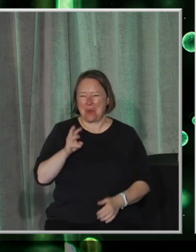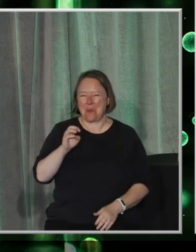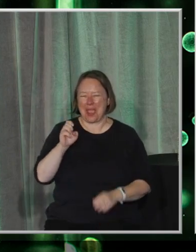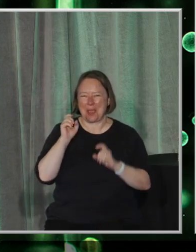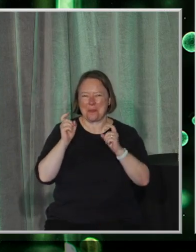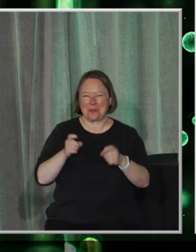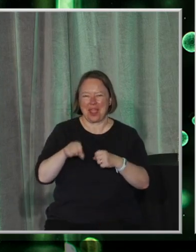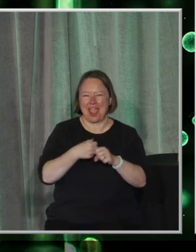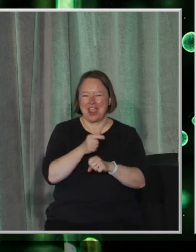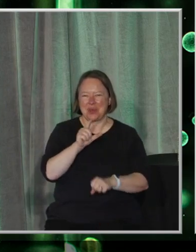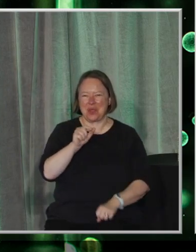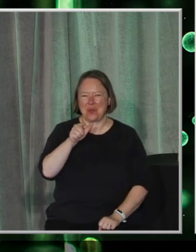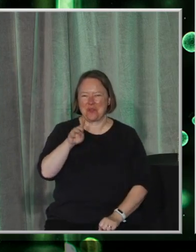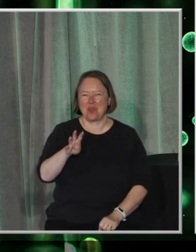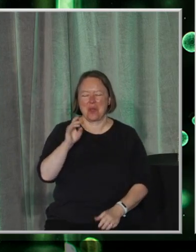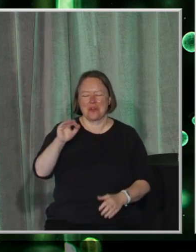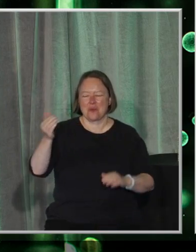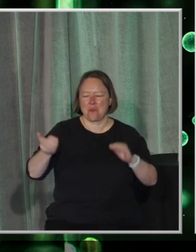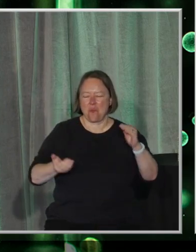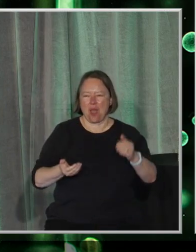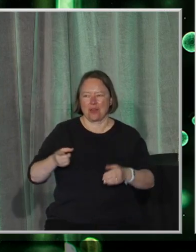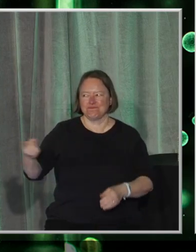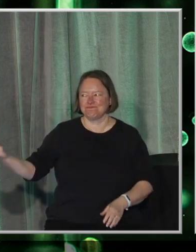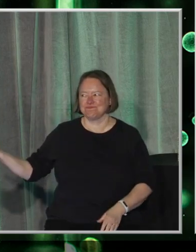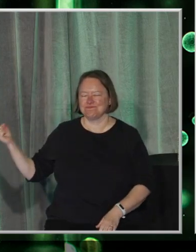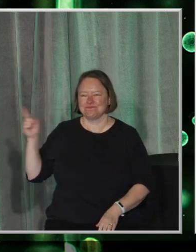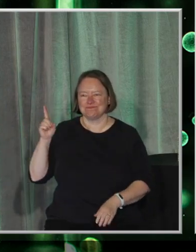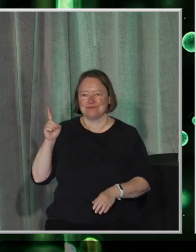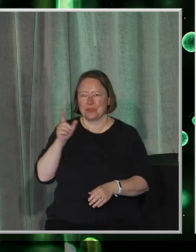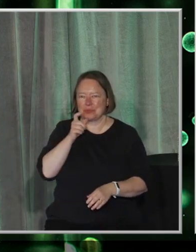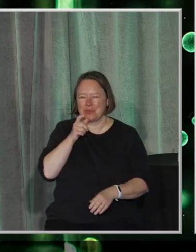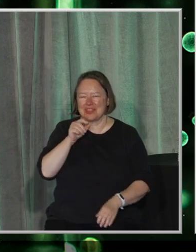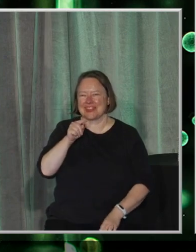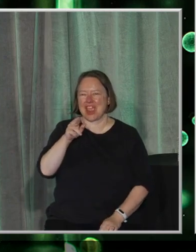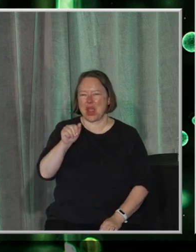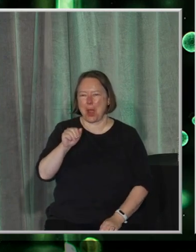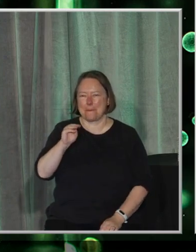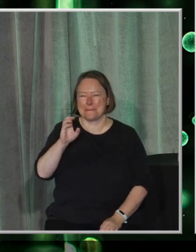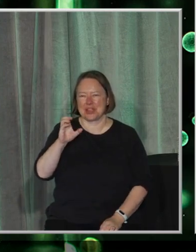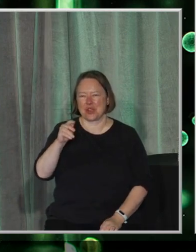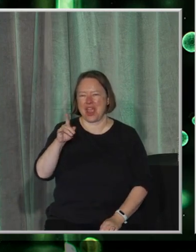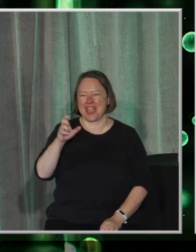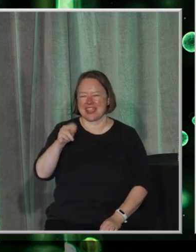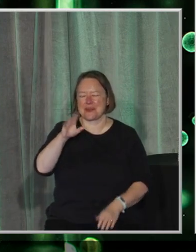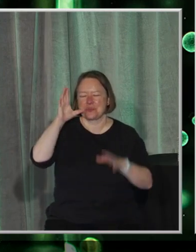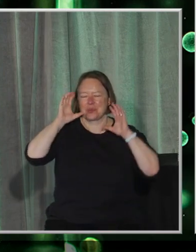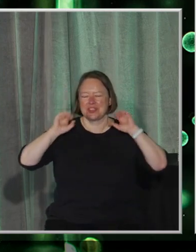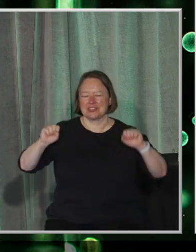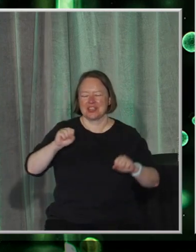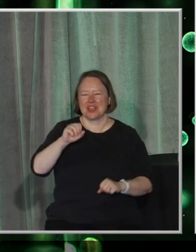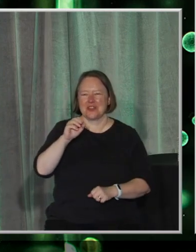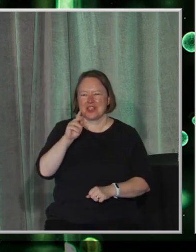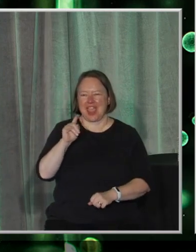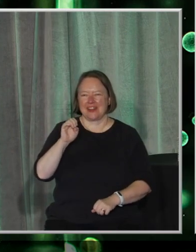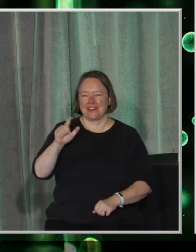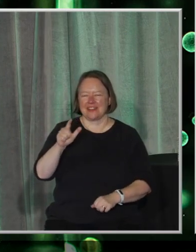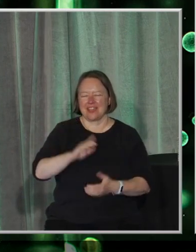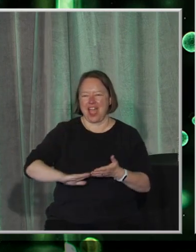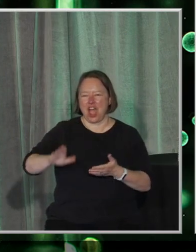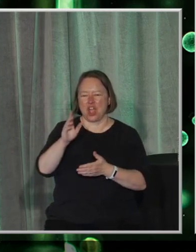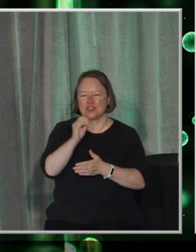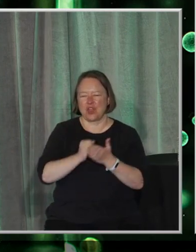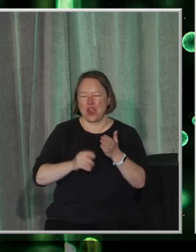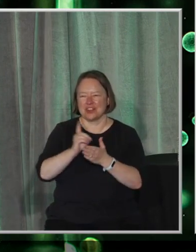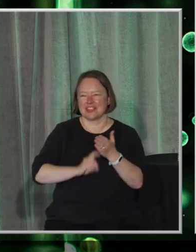Prize 2024, I'd like to welcome to the stage Tara McCracken, president of Kendall College of Art and Design of